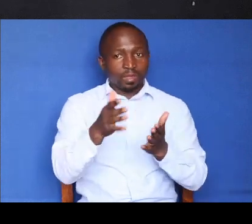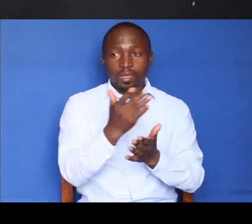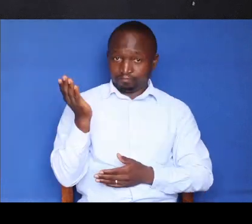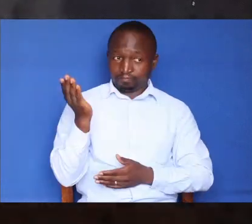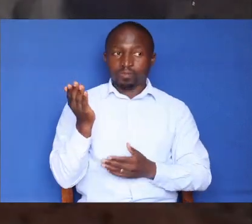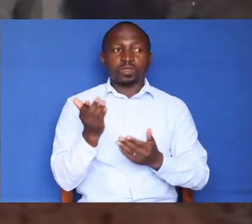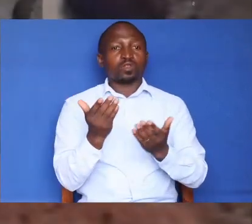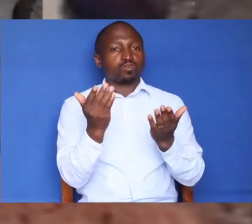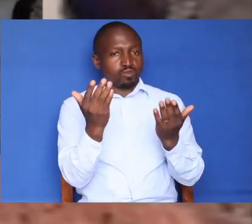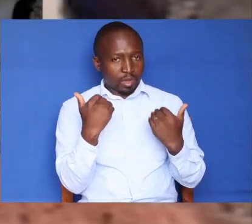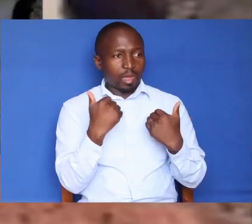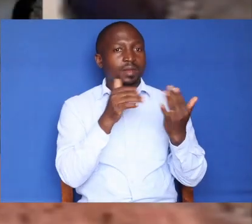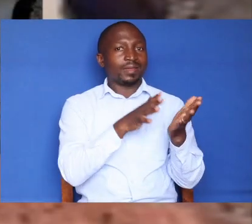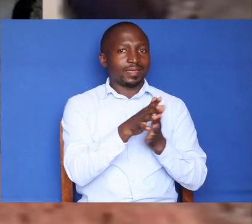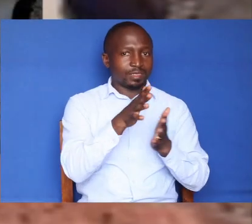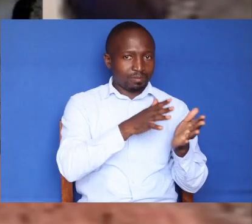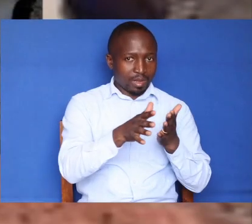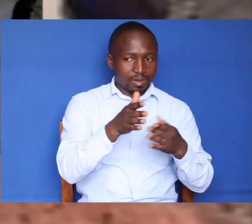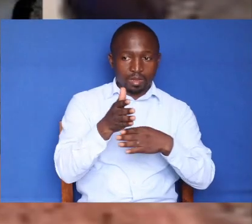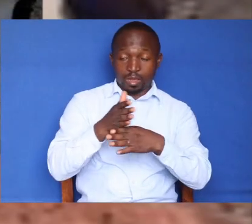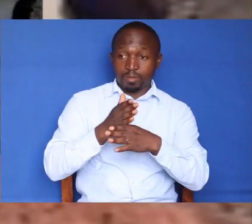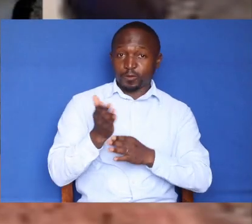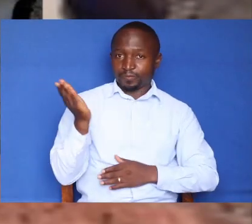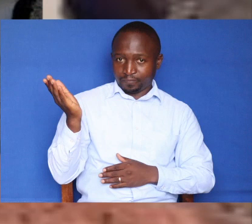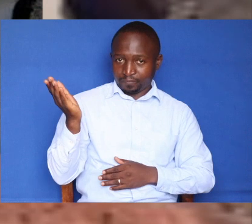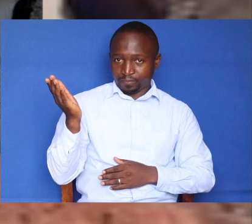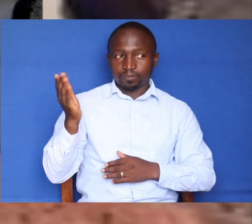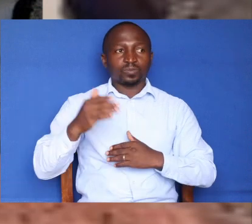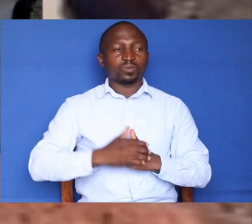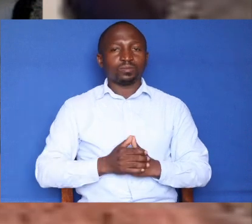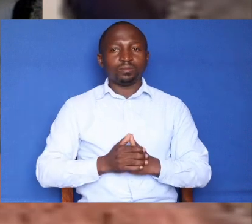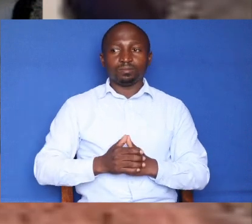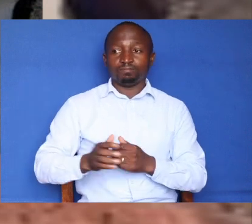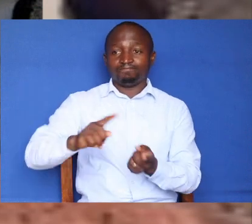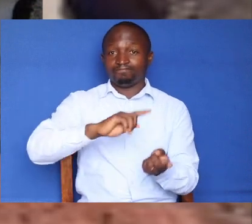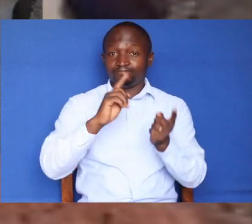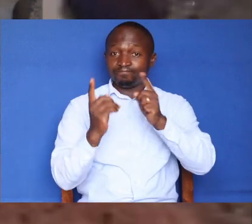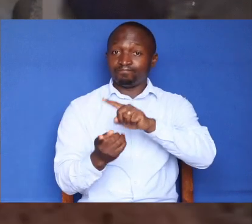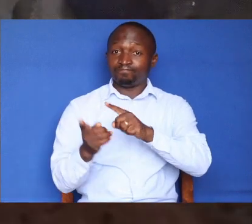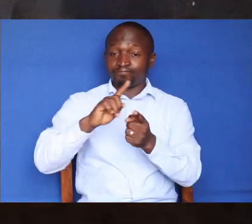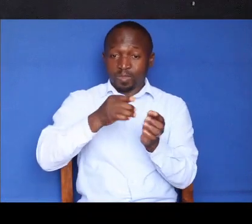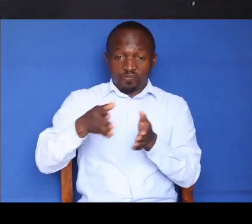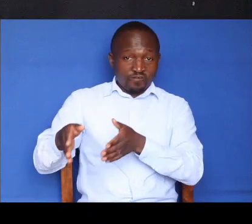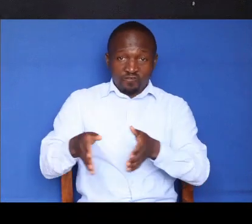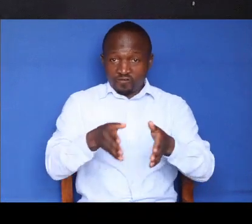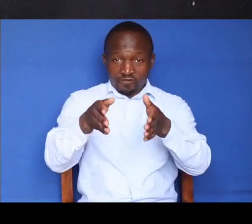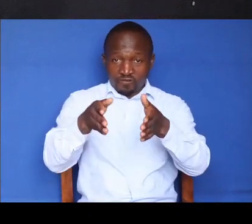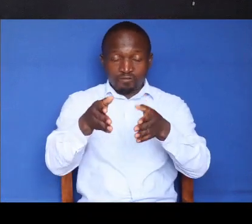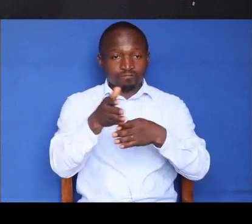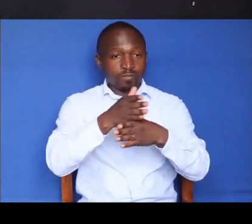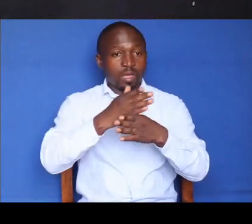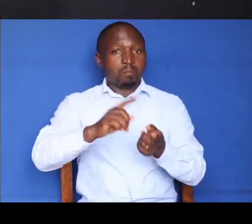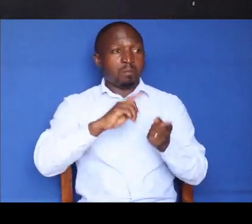rejuvenation. River rejuvenation is about the renewal, or you may